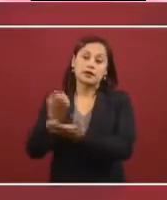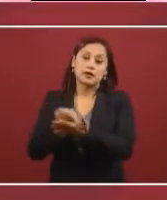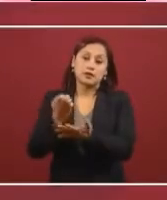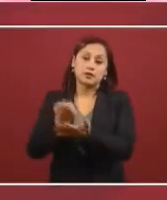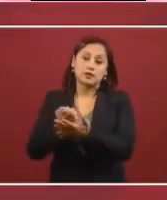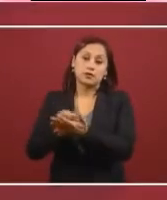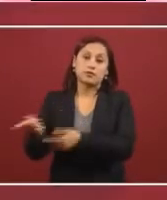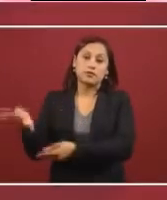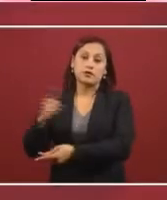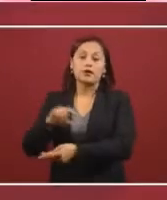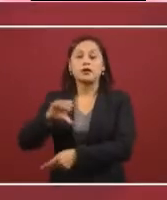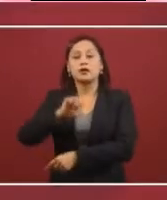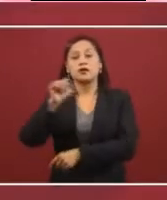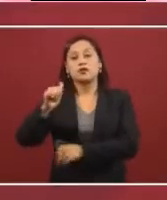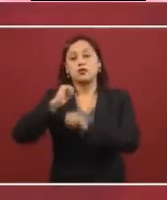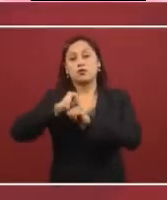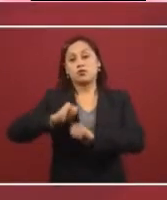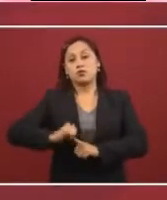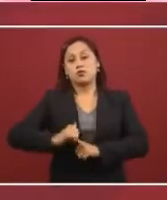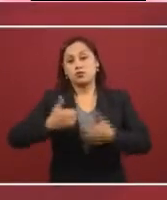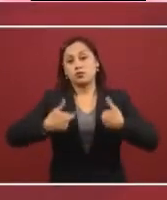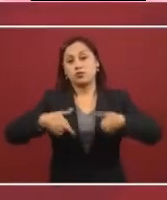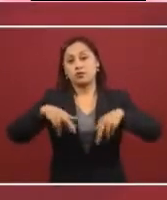representative, a social,